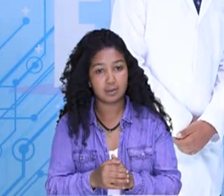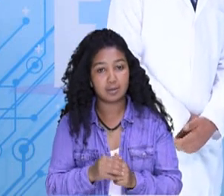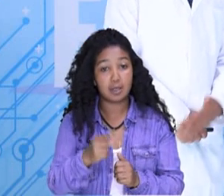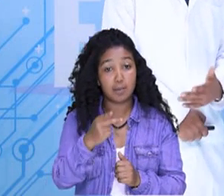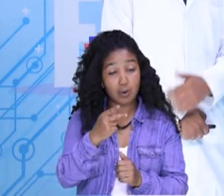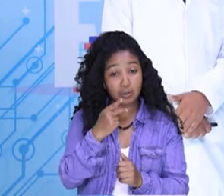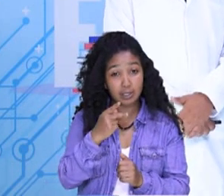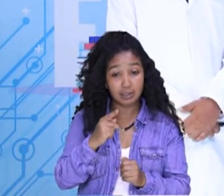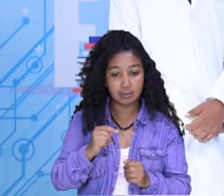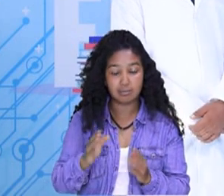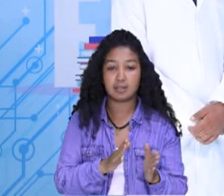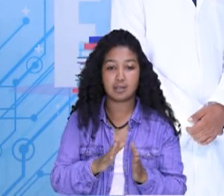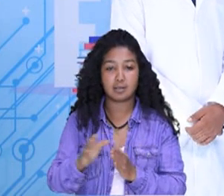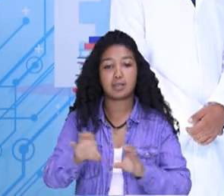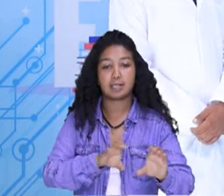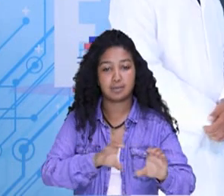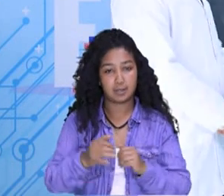protein synthesis takes place.